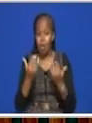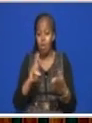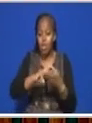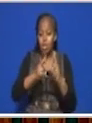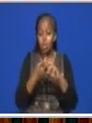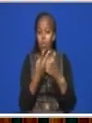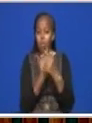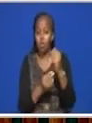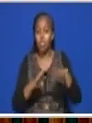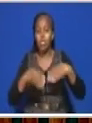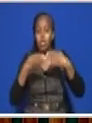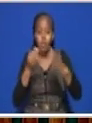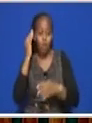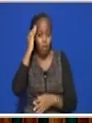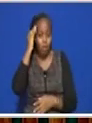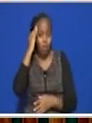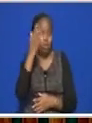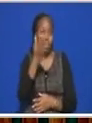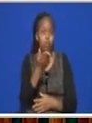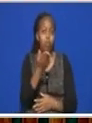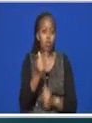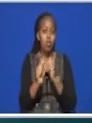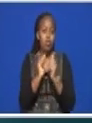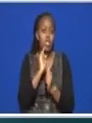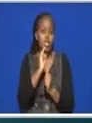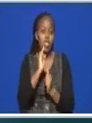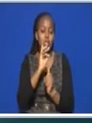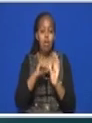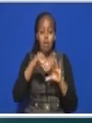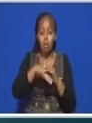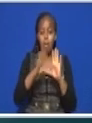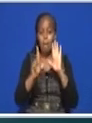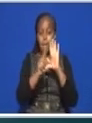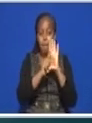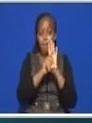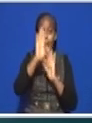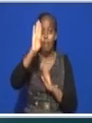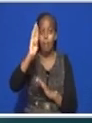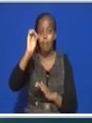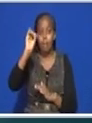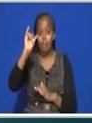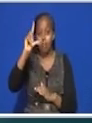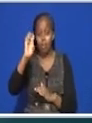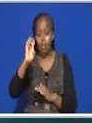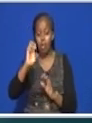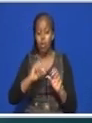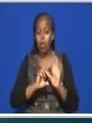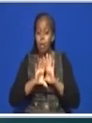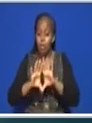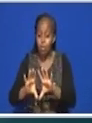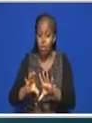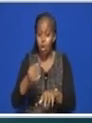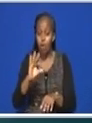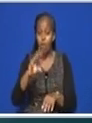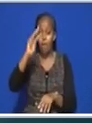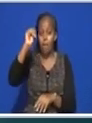in our knowledge. The knowledge we have is on Boyle's law, which states that the pressure of a fixed mass